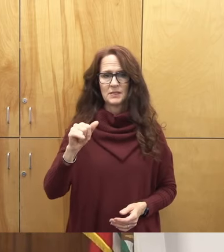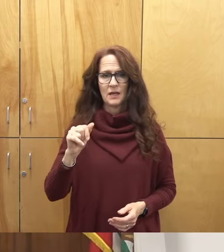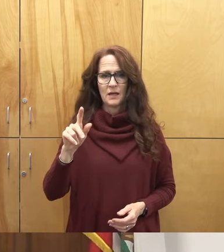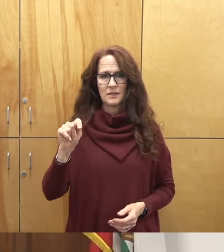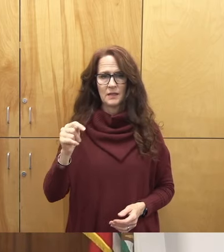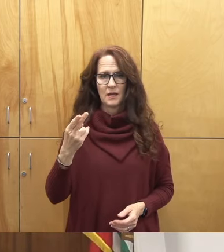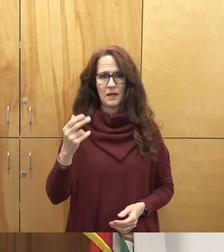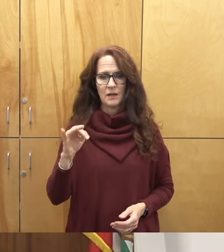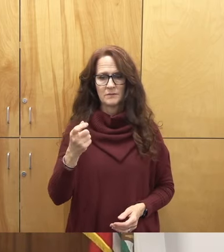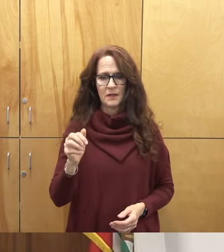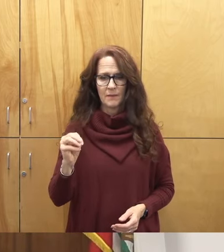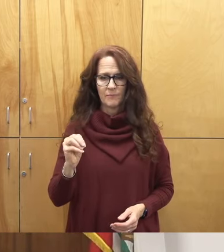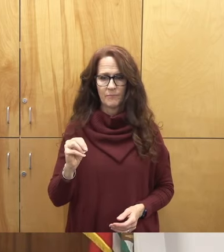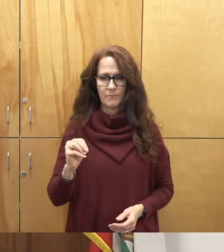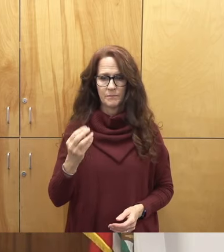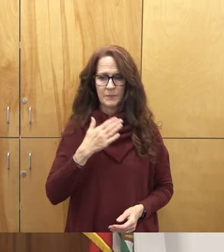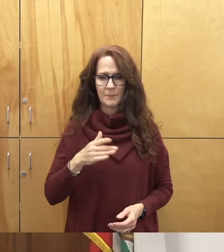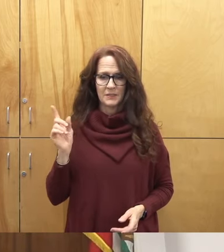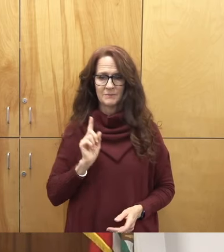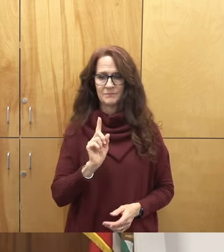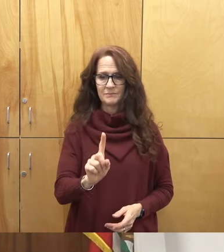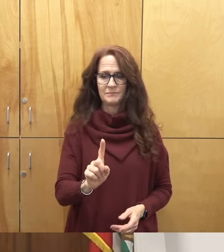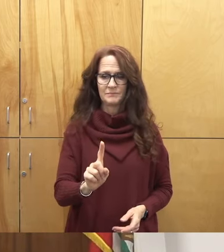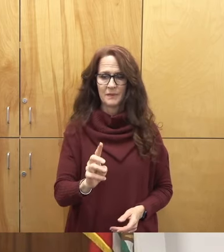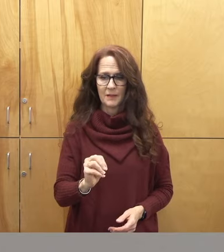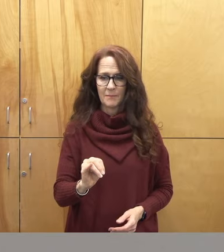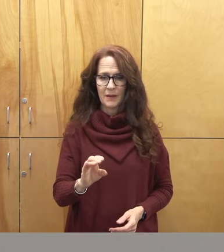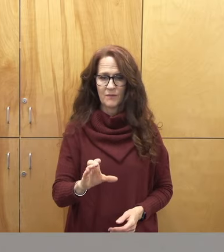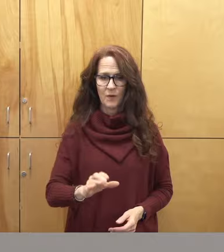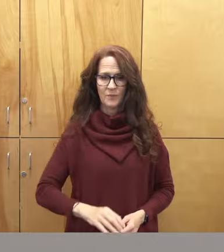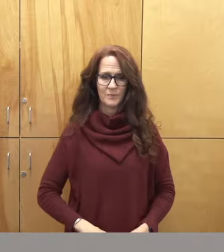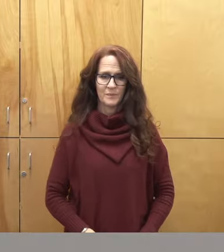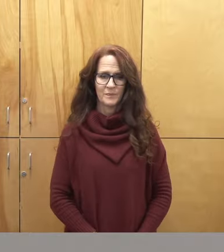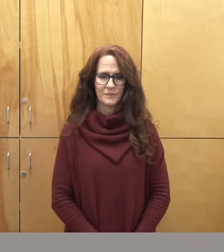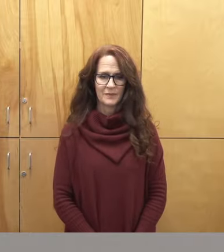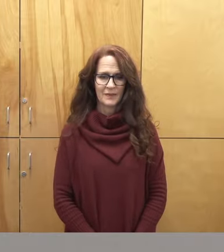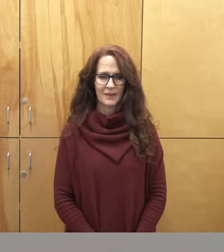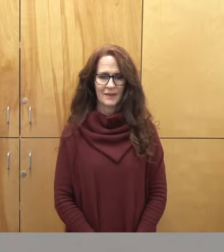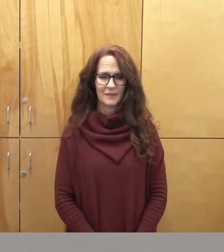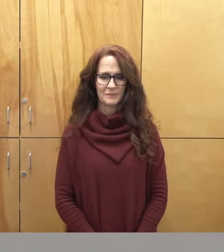And Patricia, please come forward to the microphone.